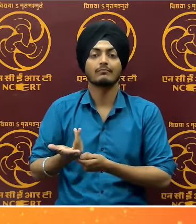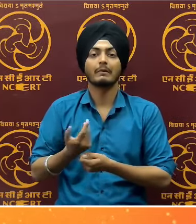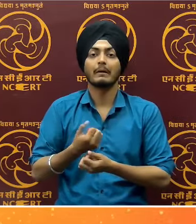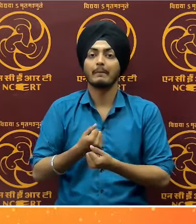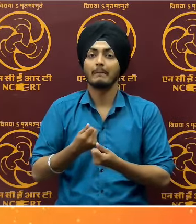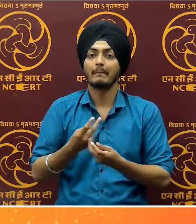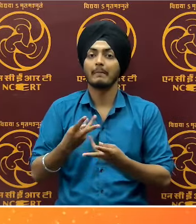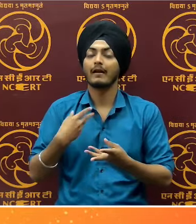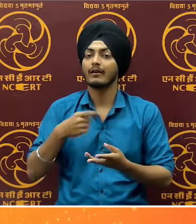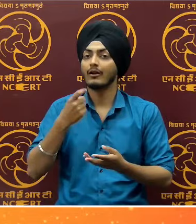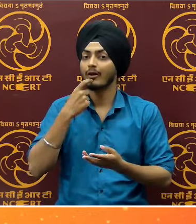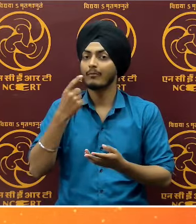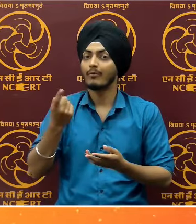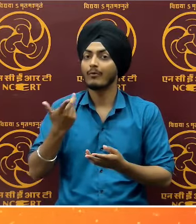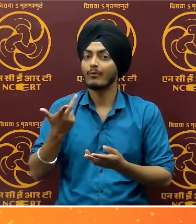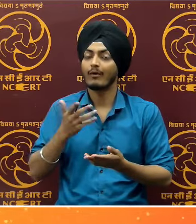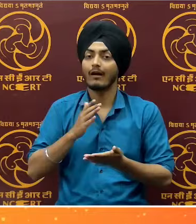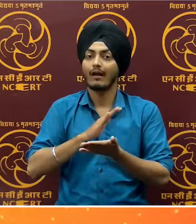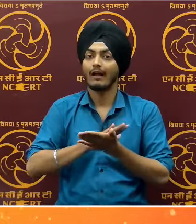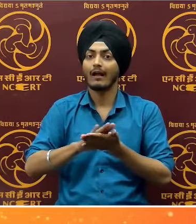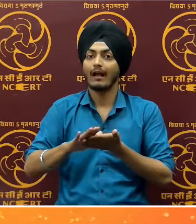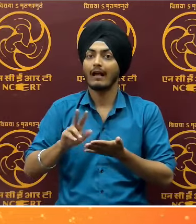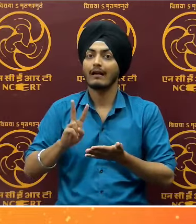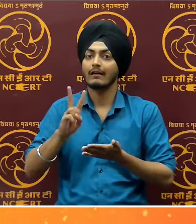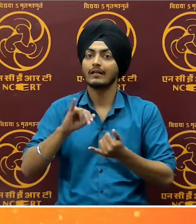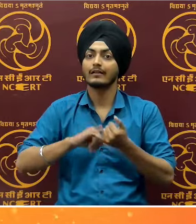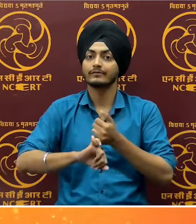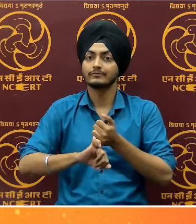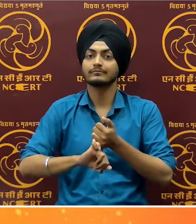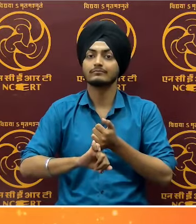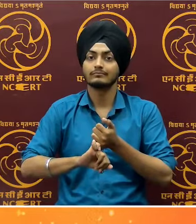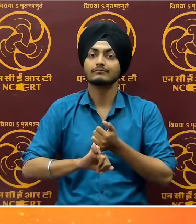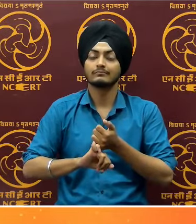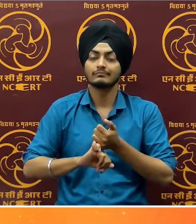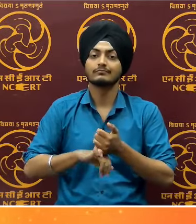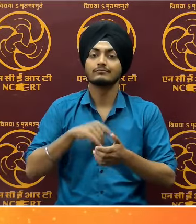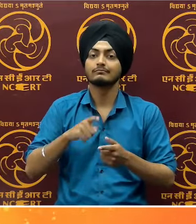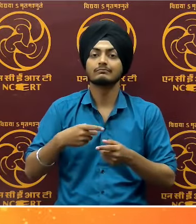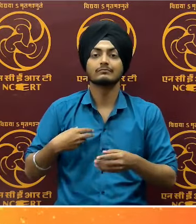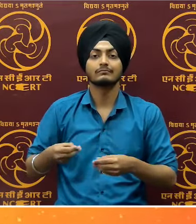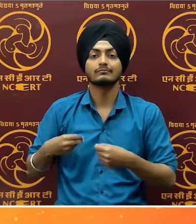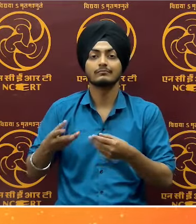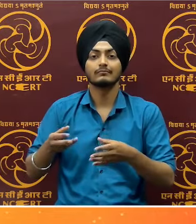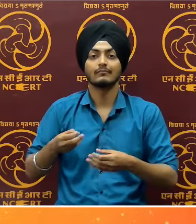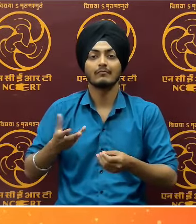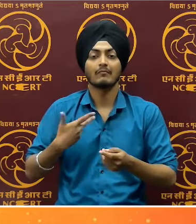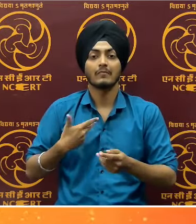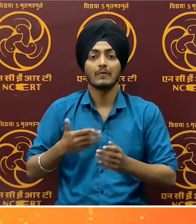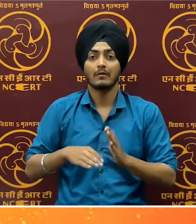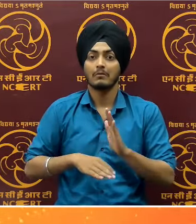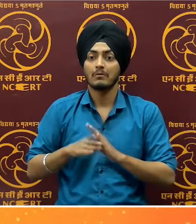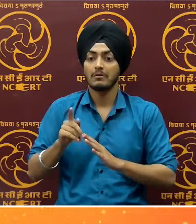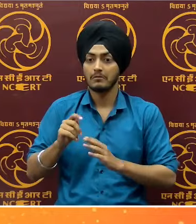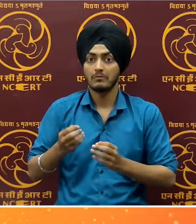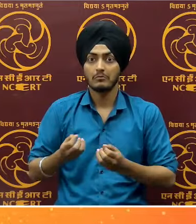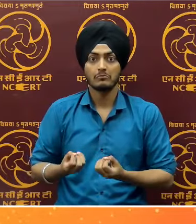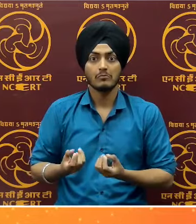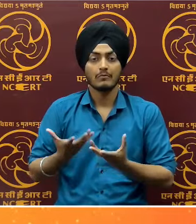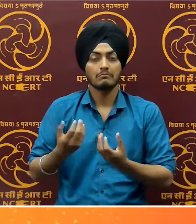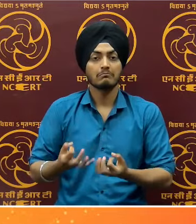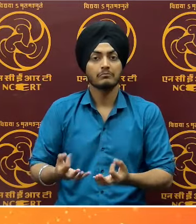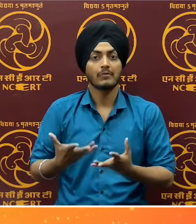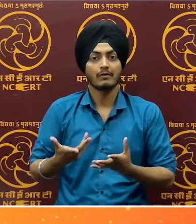high yield variety seeds, they are very much useful for giving high crops, bumper crop.